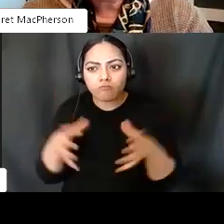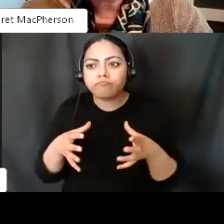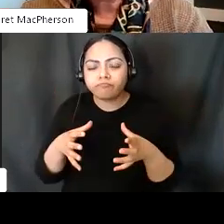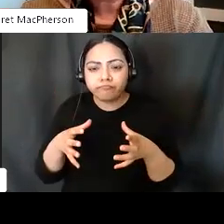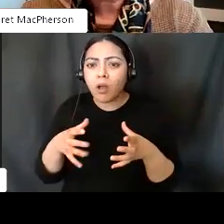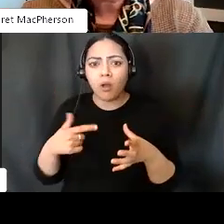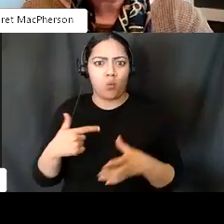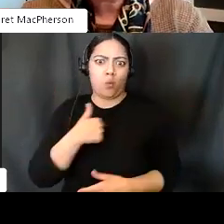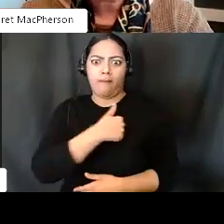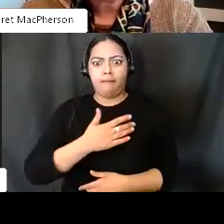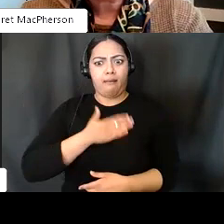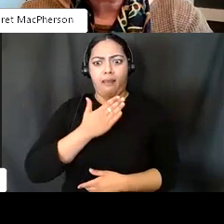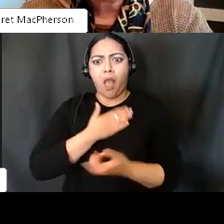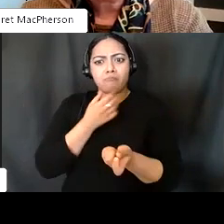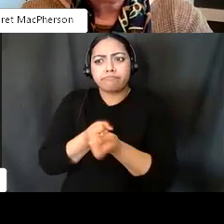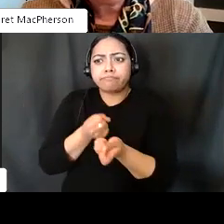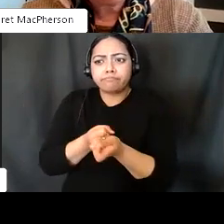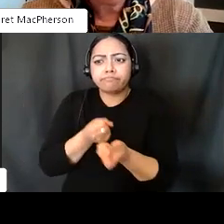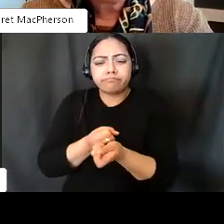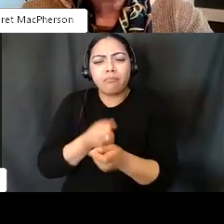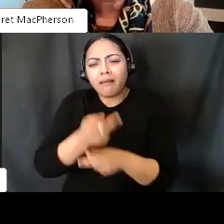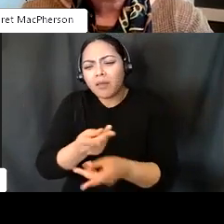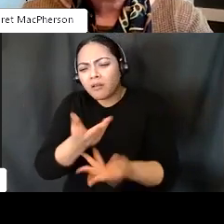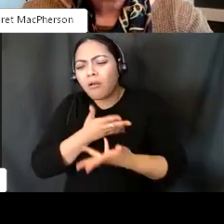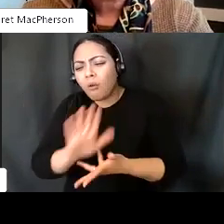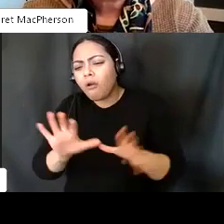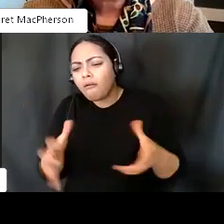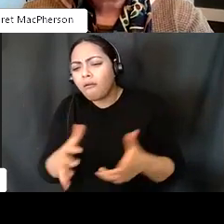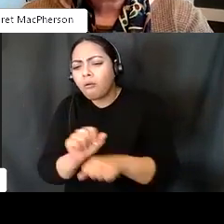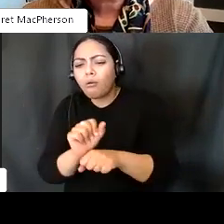we can. Just keep us informed about what you're doing.